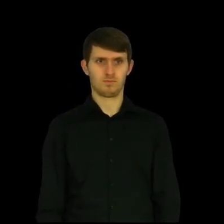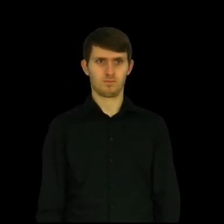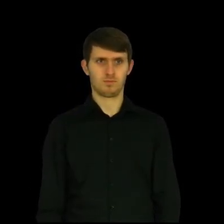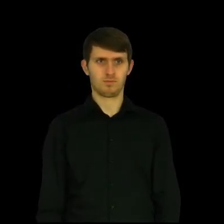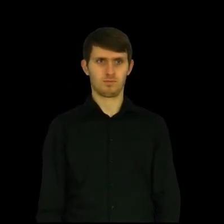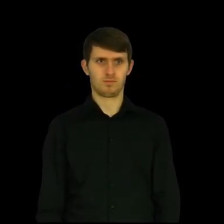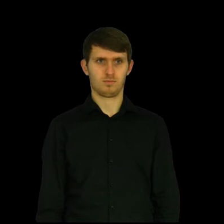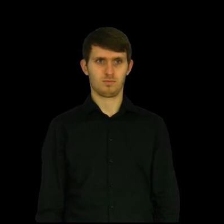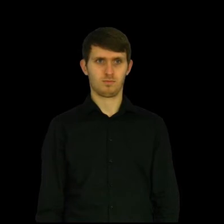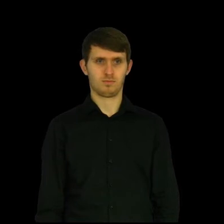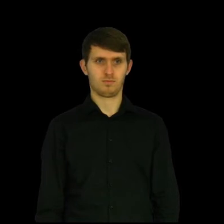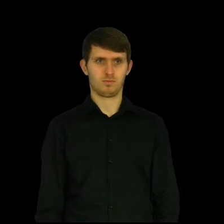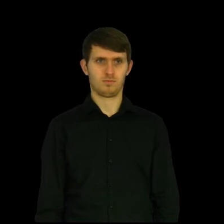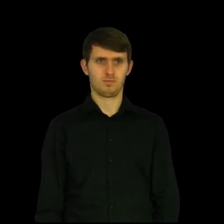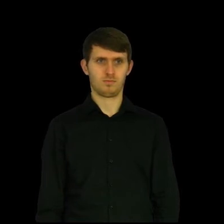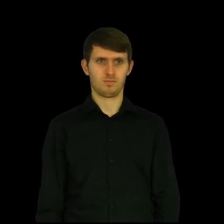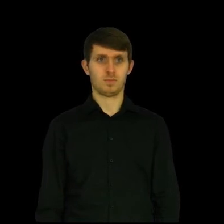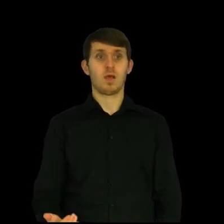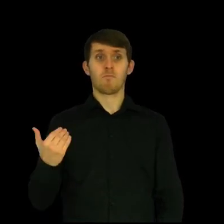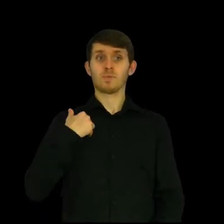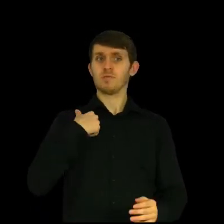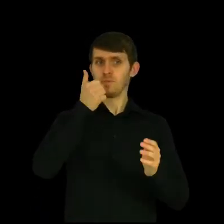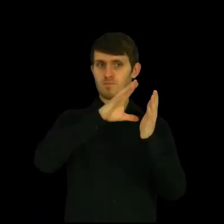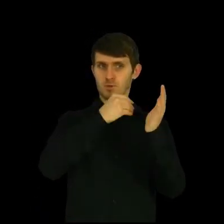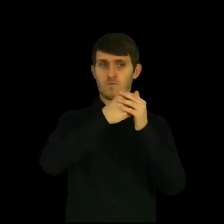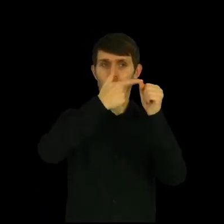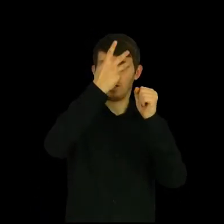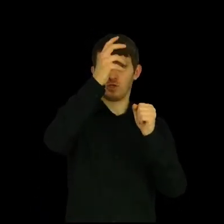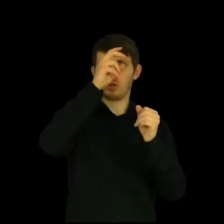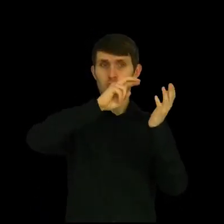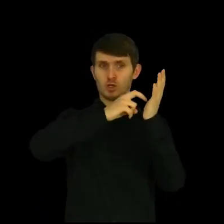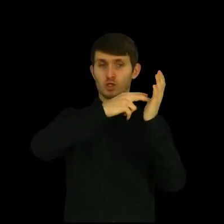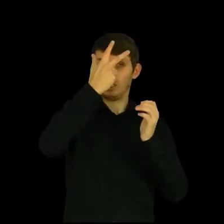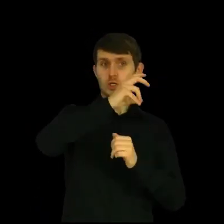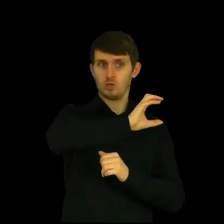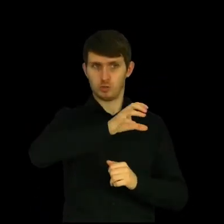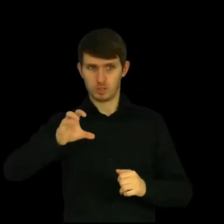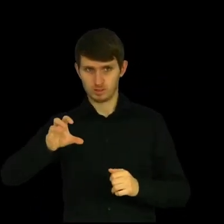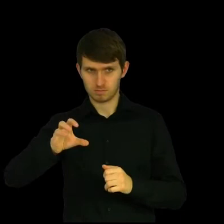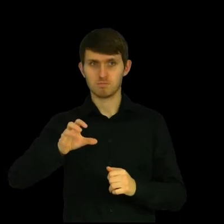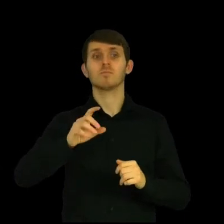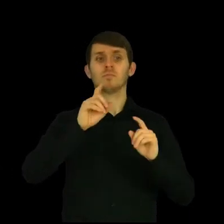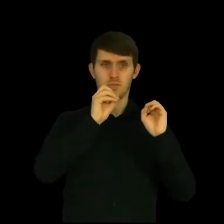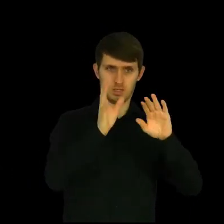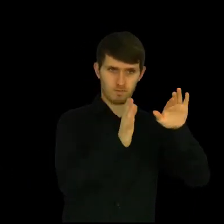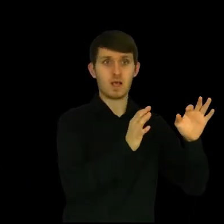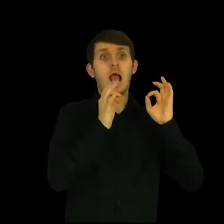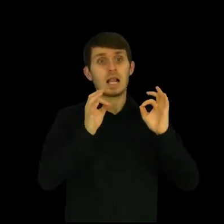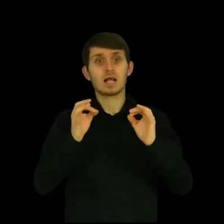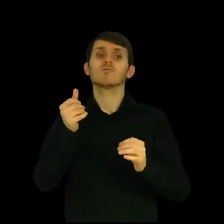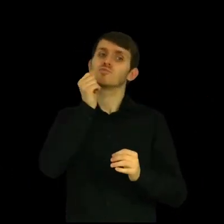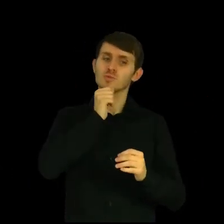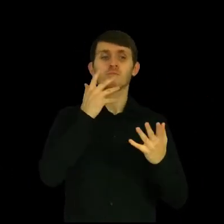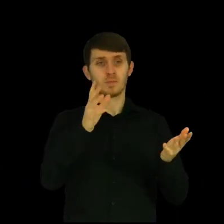that. We could also view, so in the first example, I divided 24 into 3 equal